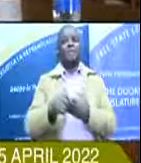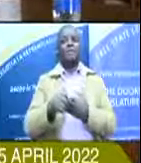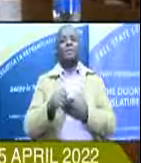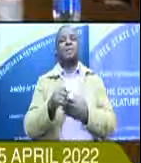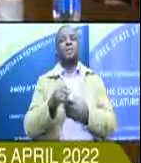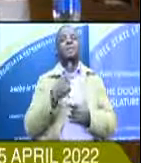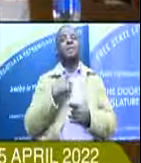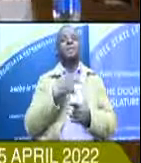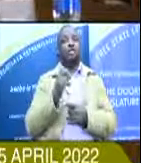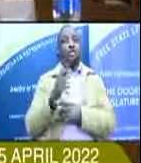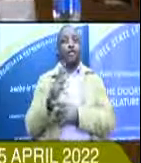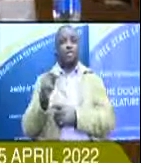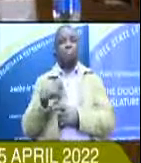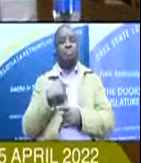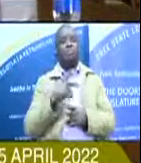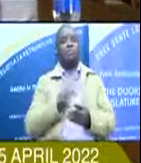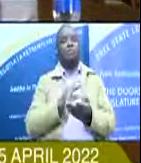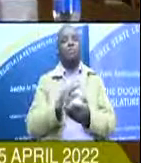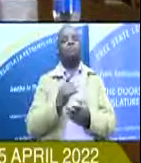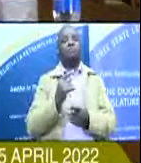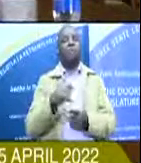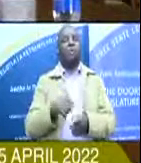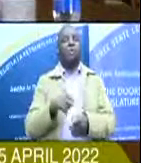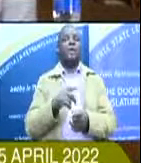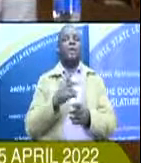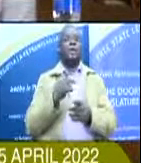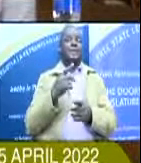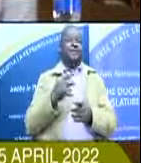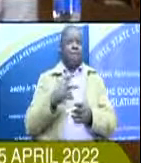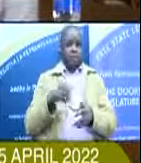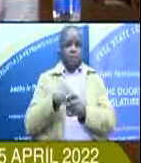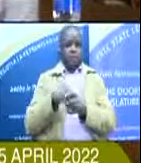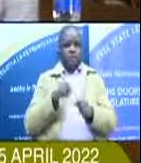dispensing, including decanting of stable patients for